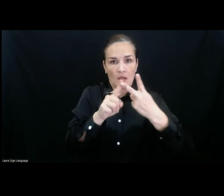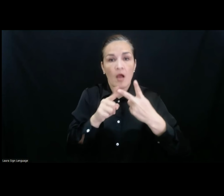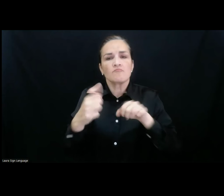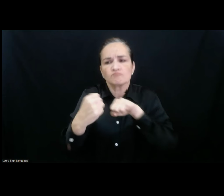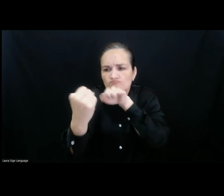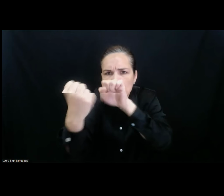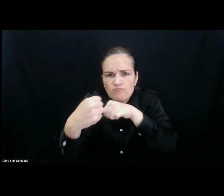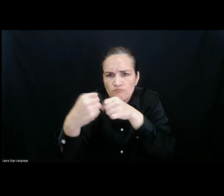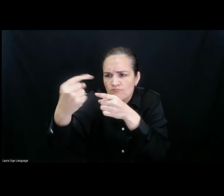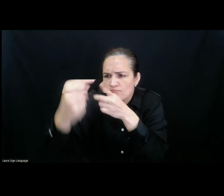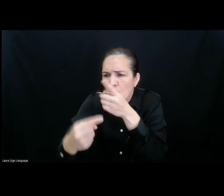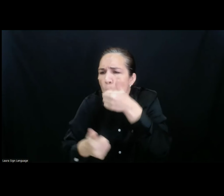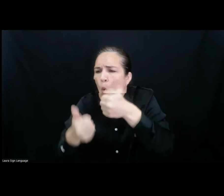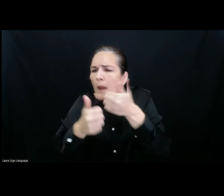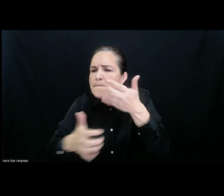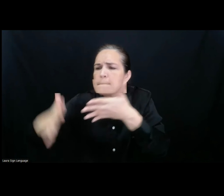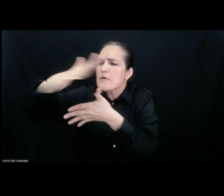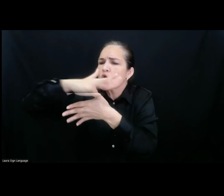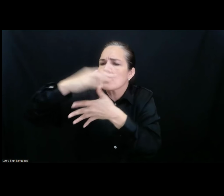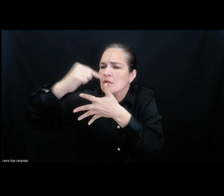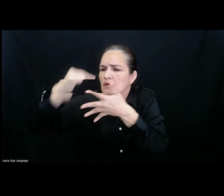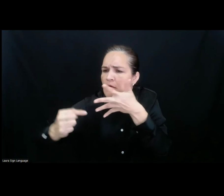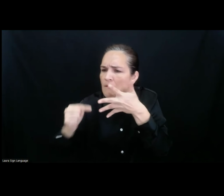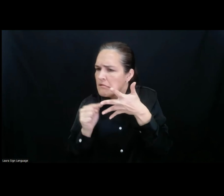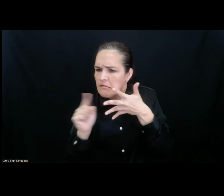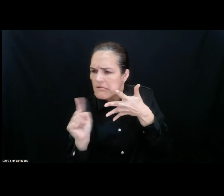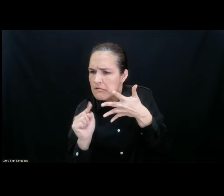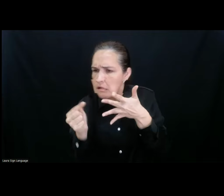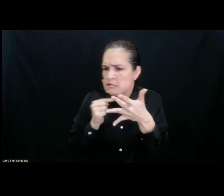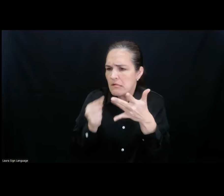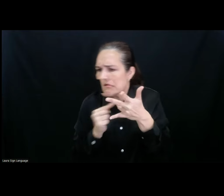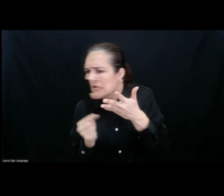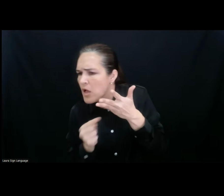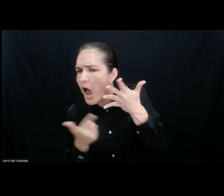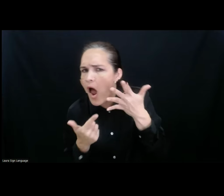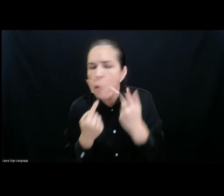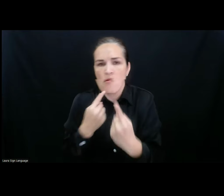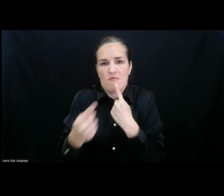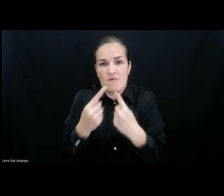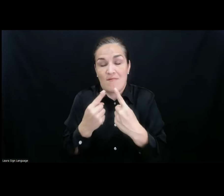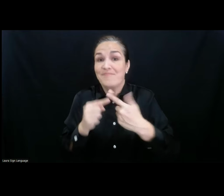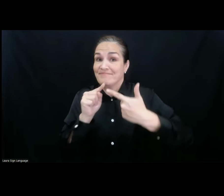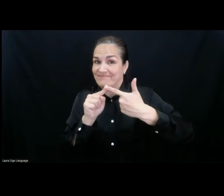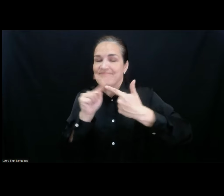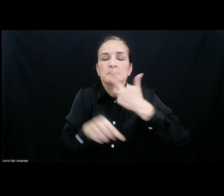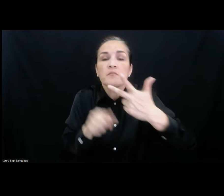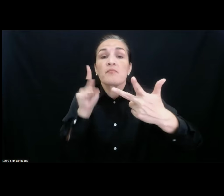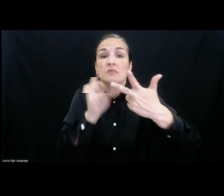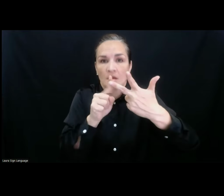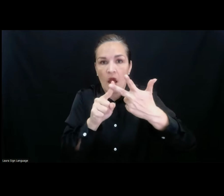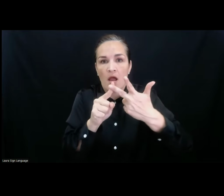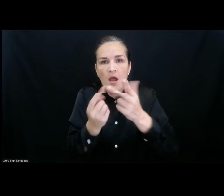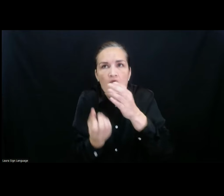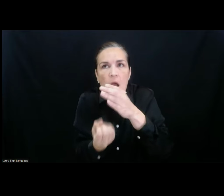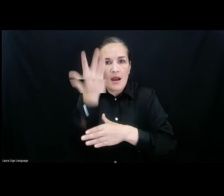the priorities and priority actions. And number three, we also created together, we